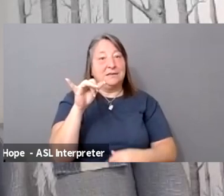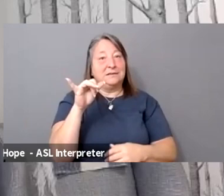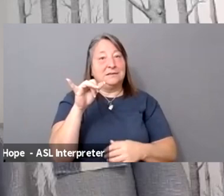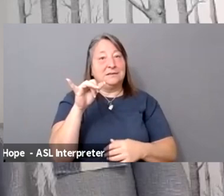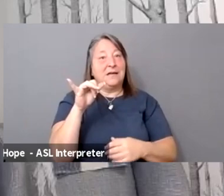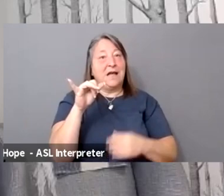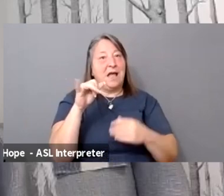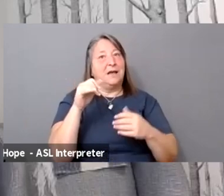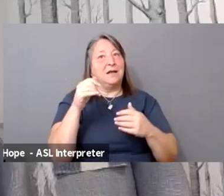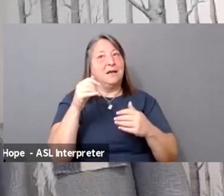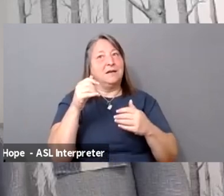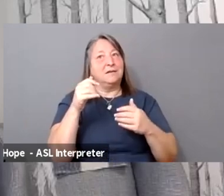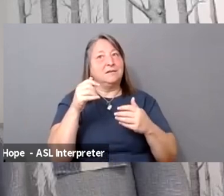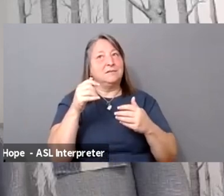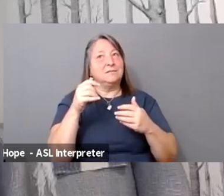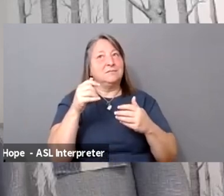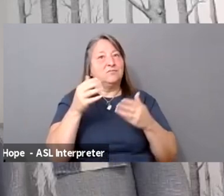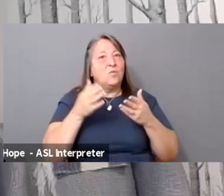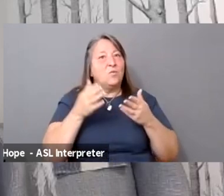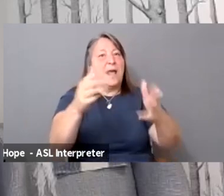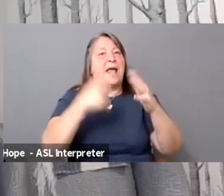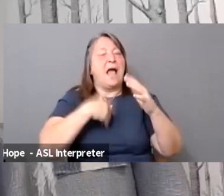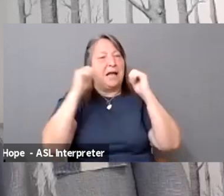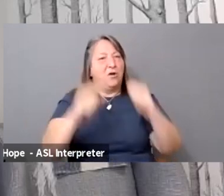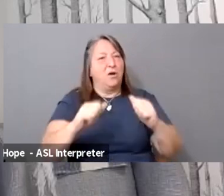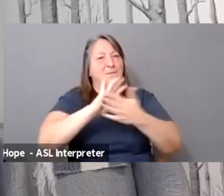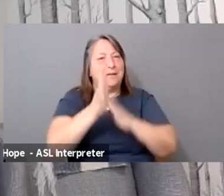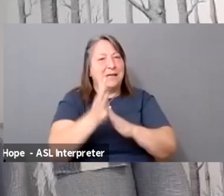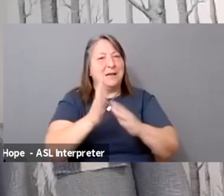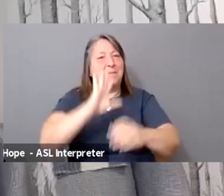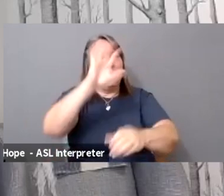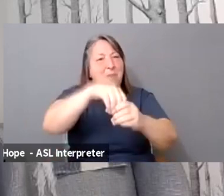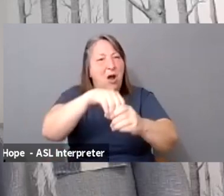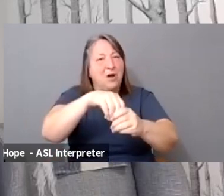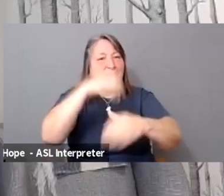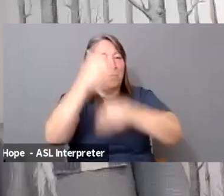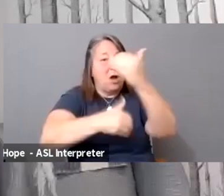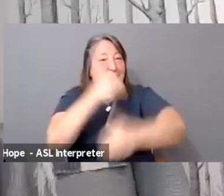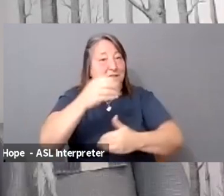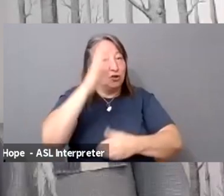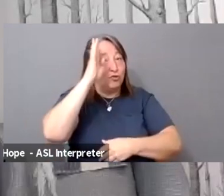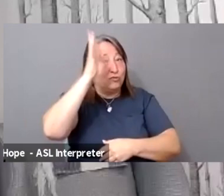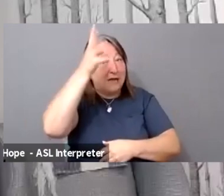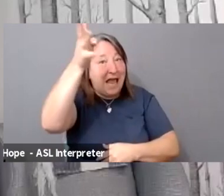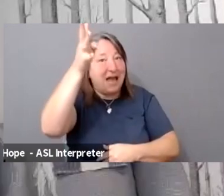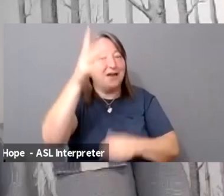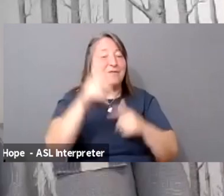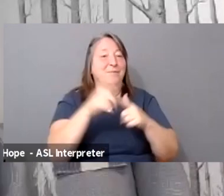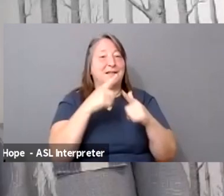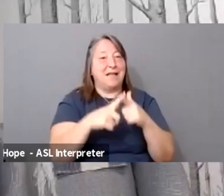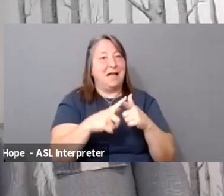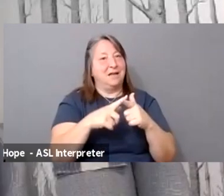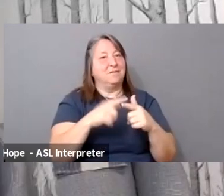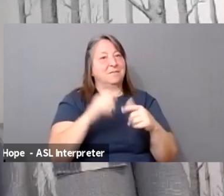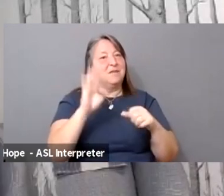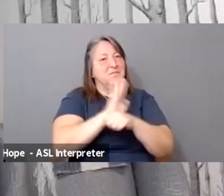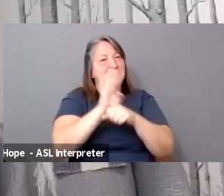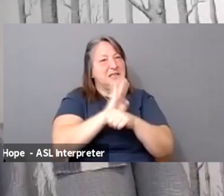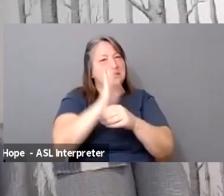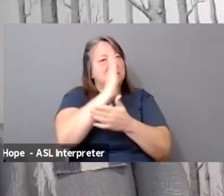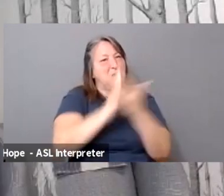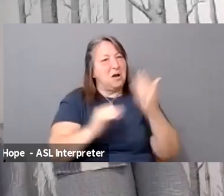path to being part of the process, to be both creative, but also to be able to take this sort of business-minded side of